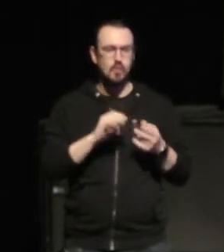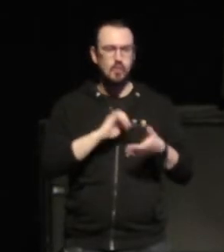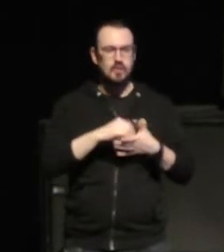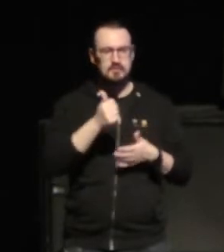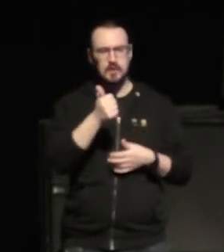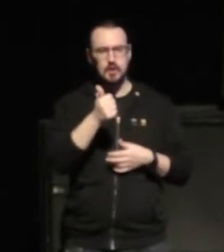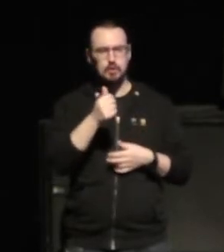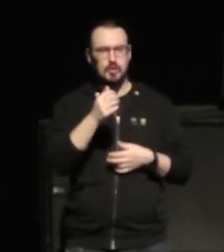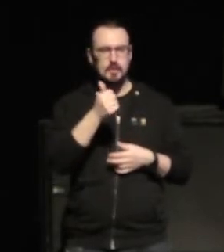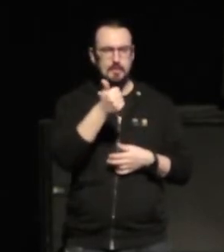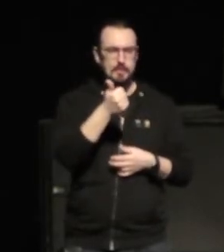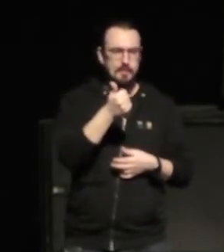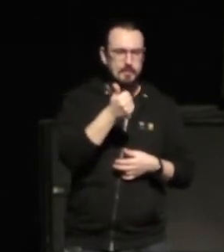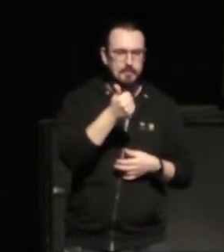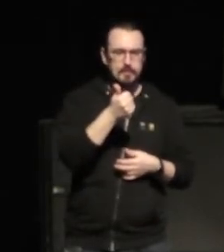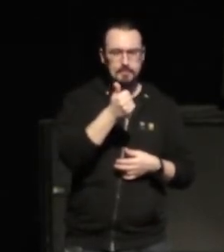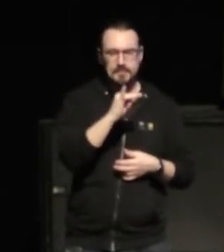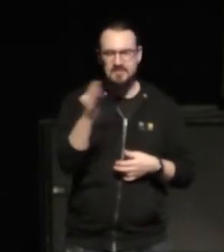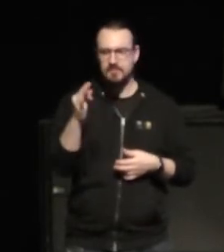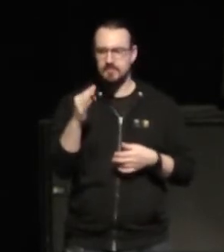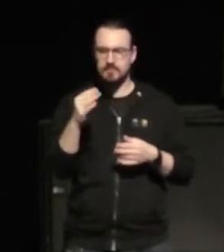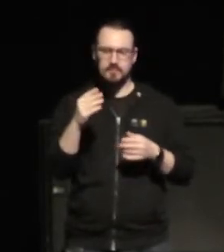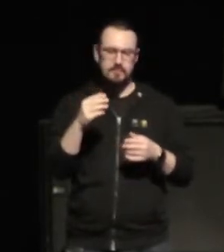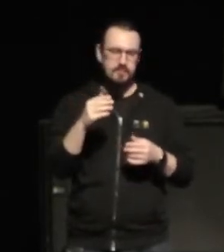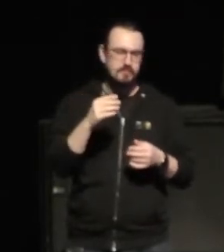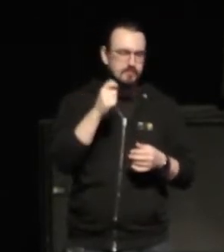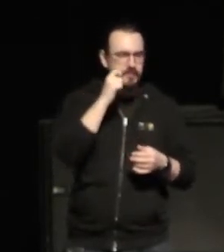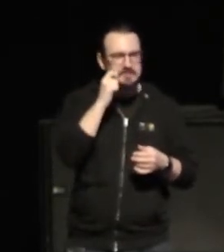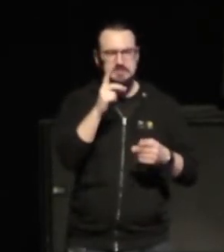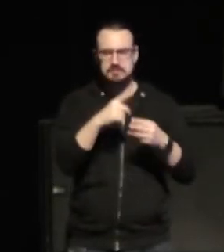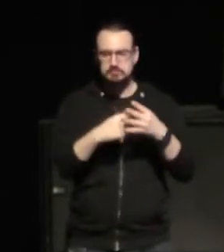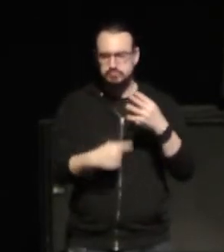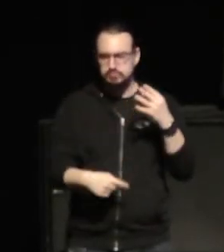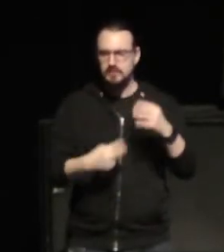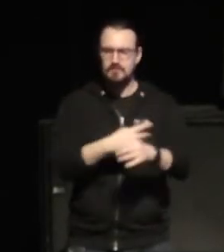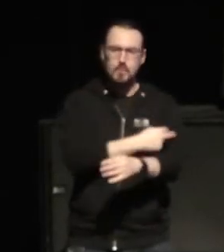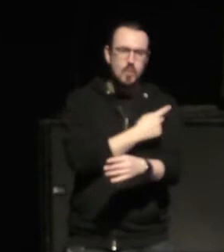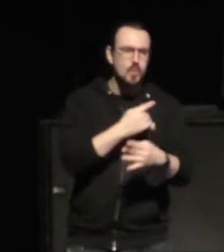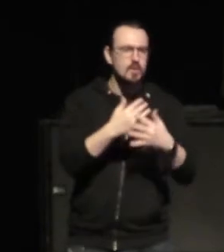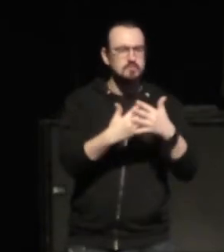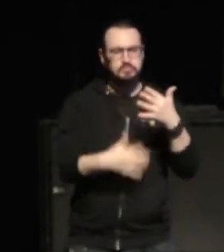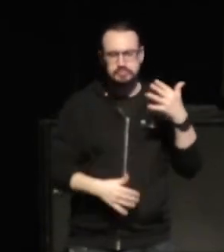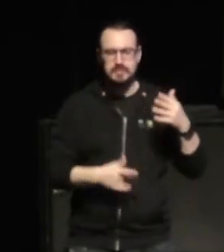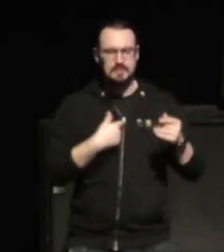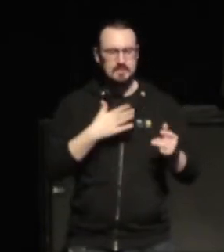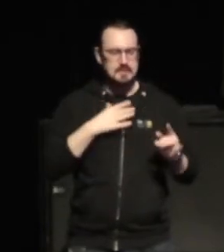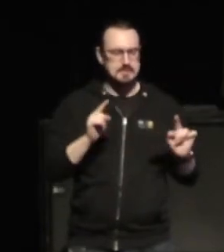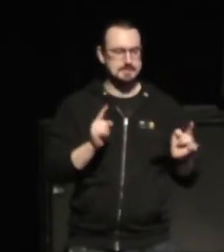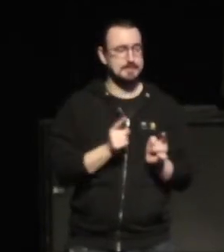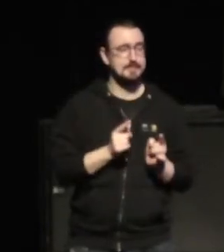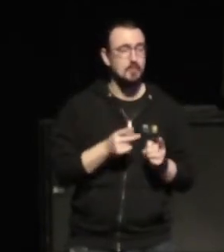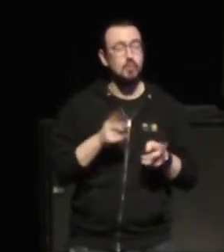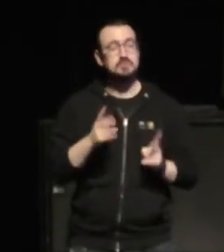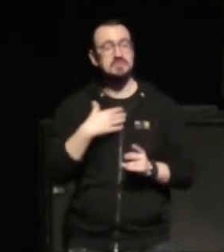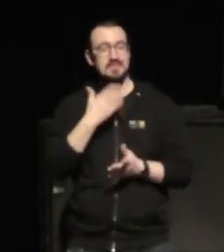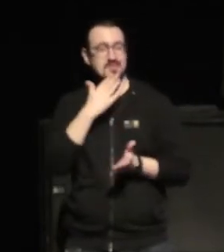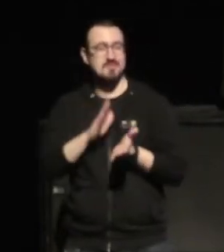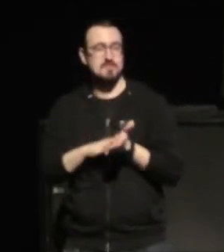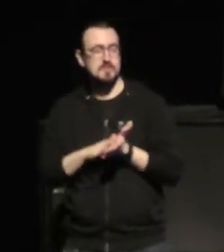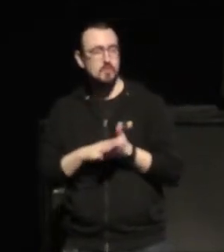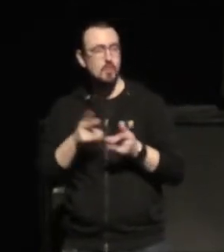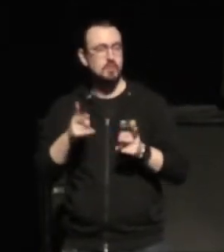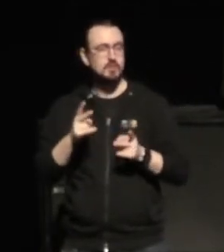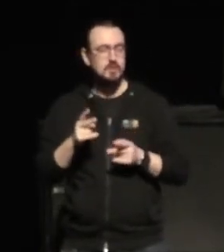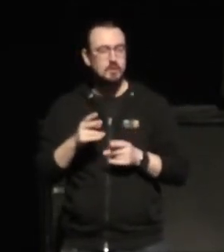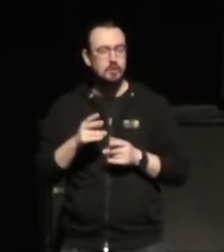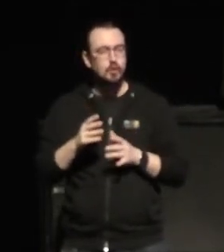so beef and mutton and sheep's. All the and we also suggest, we